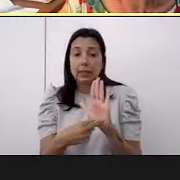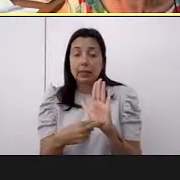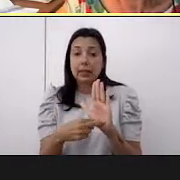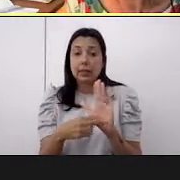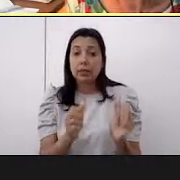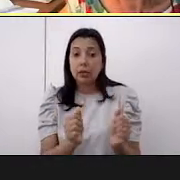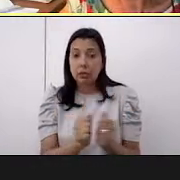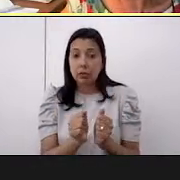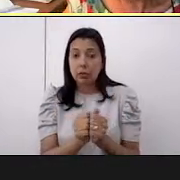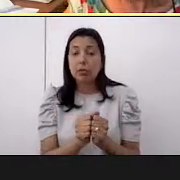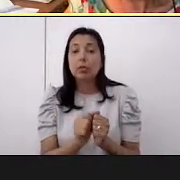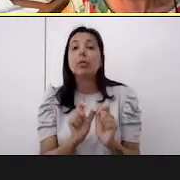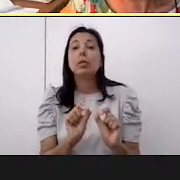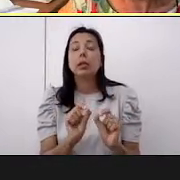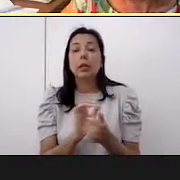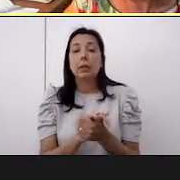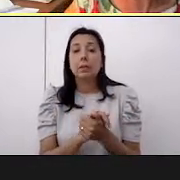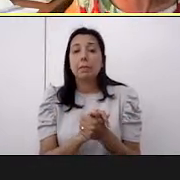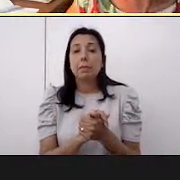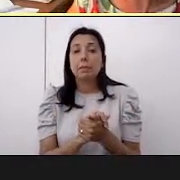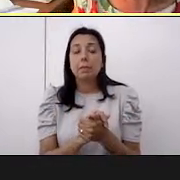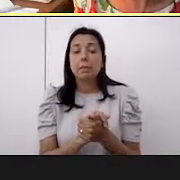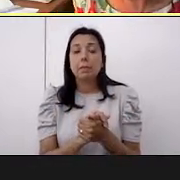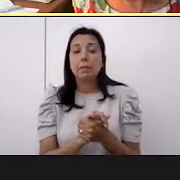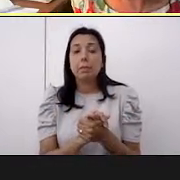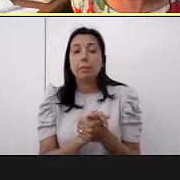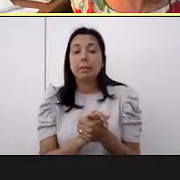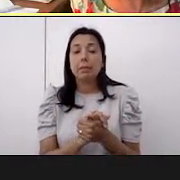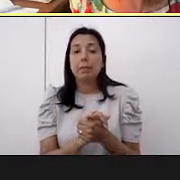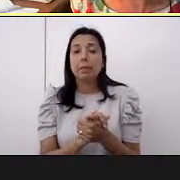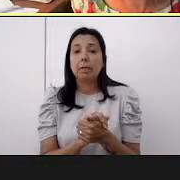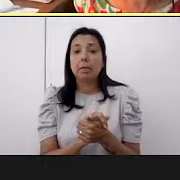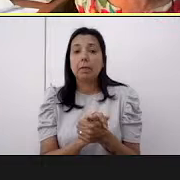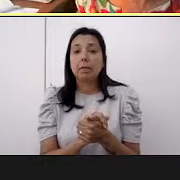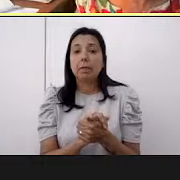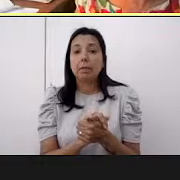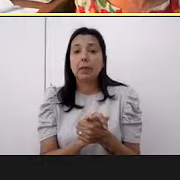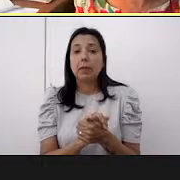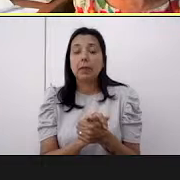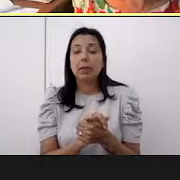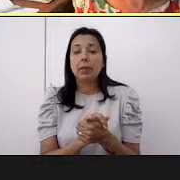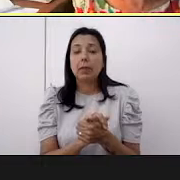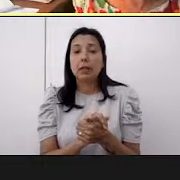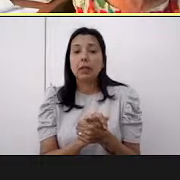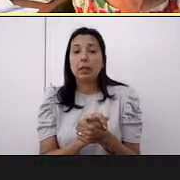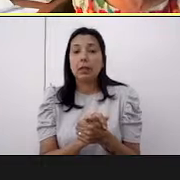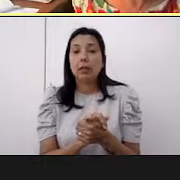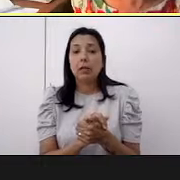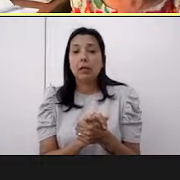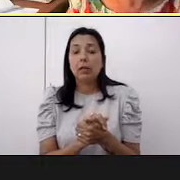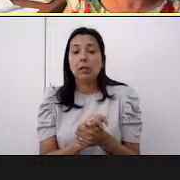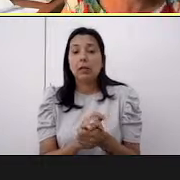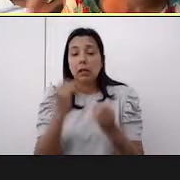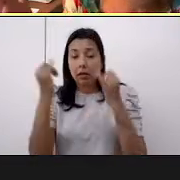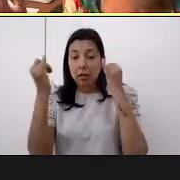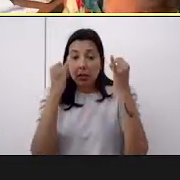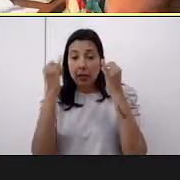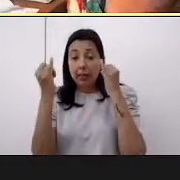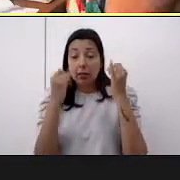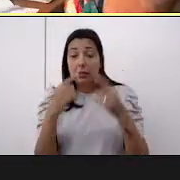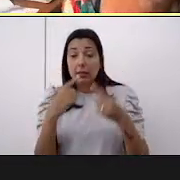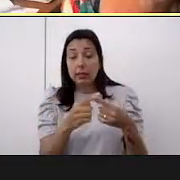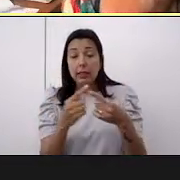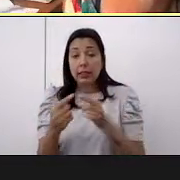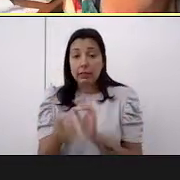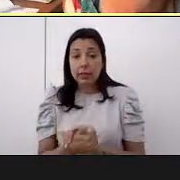fact that they give loans if their ideas are applied at the national level. It's all the story